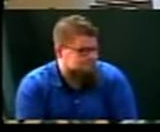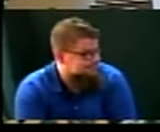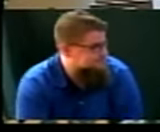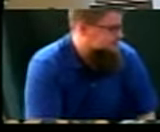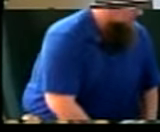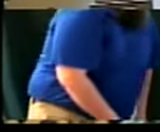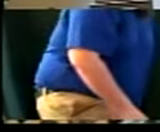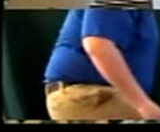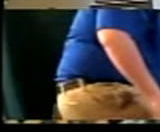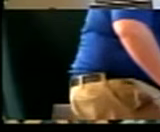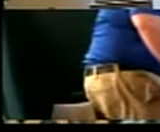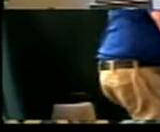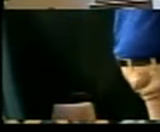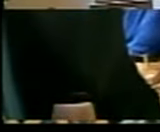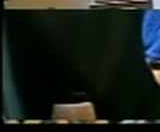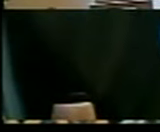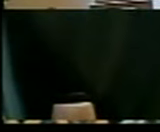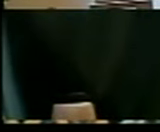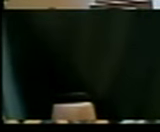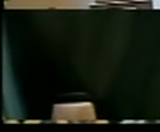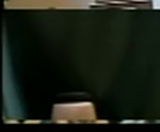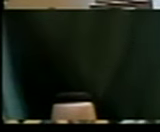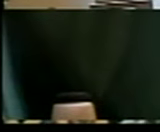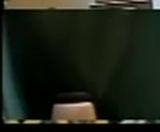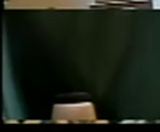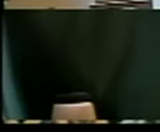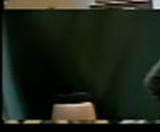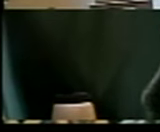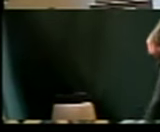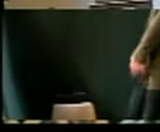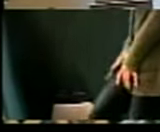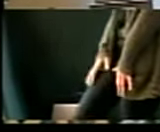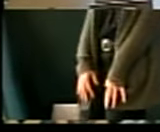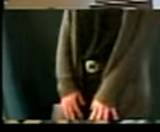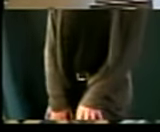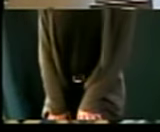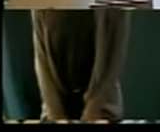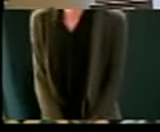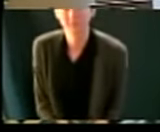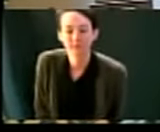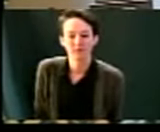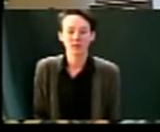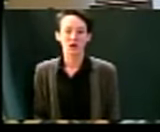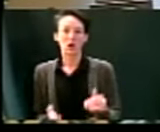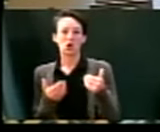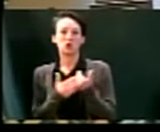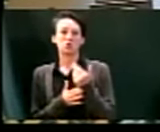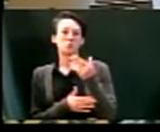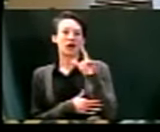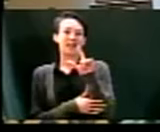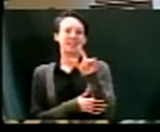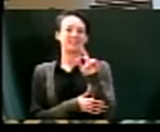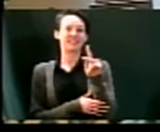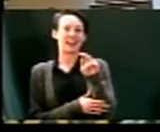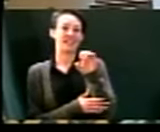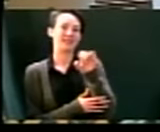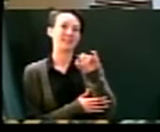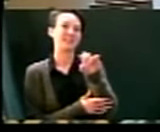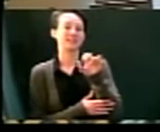donation agreement with Tap Water Watch for donation of a new LK Easy H2O bottle filling station with an approximate